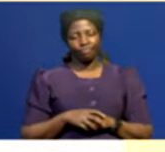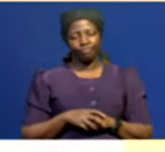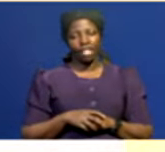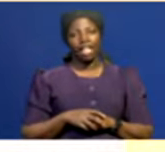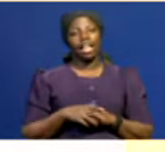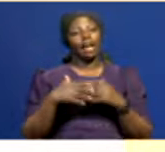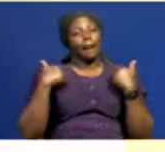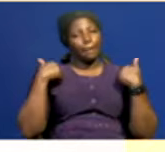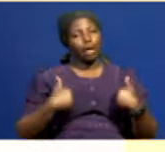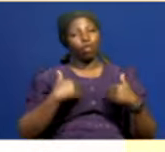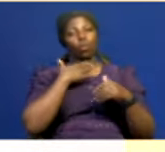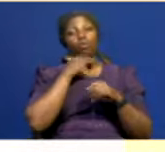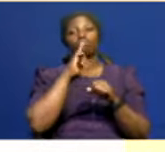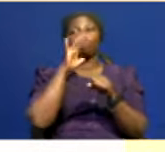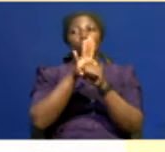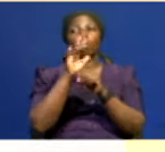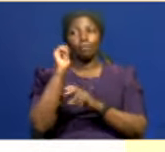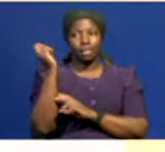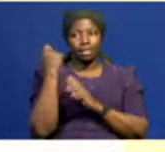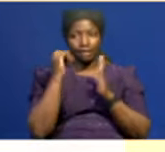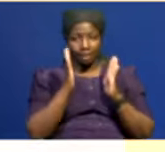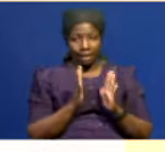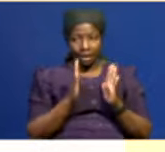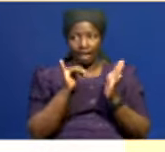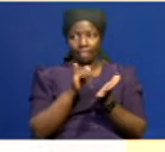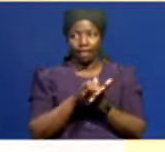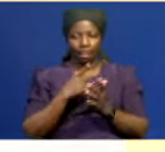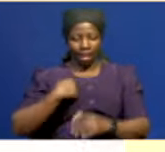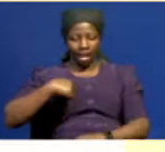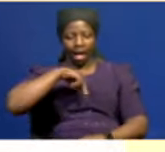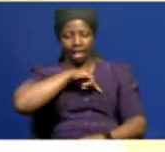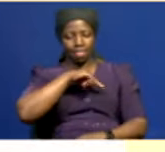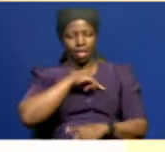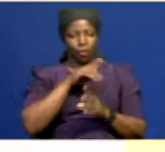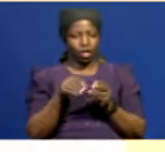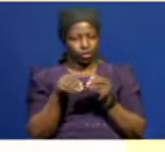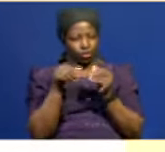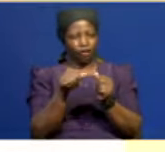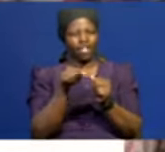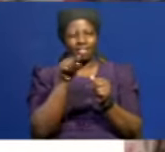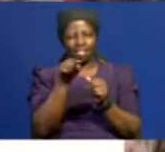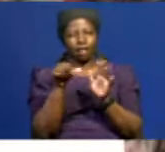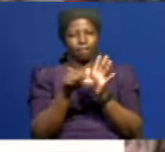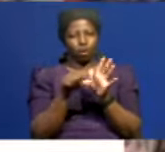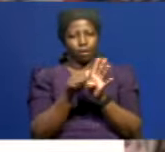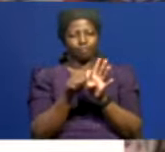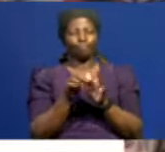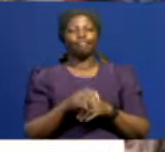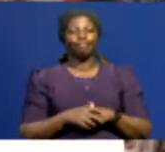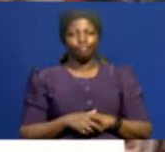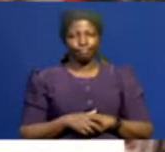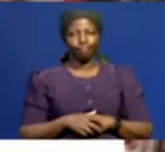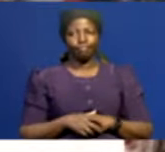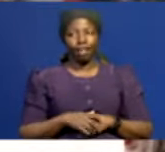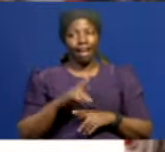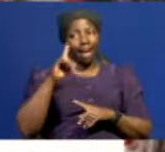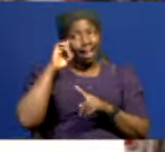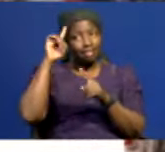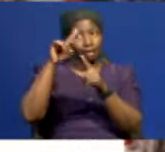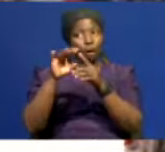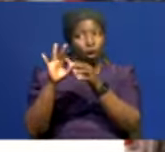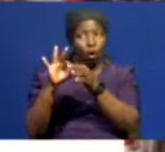And I want to assure Kenyans that we are dealing with it head on. The Azimio coalition